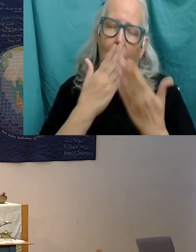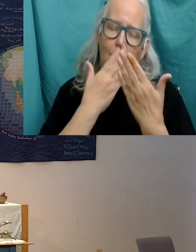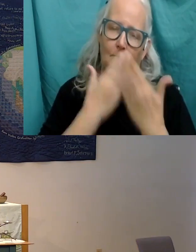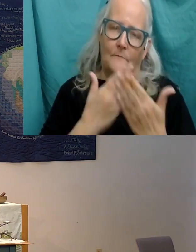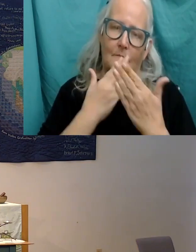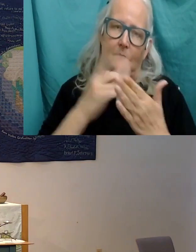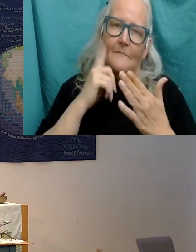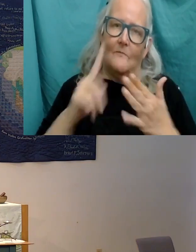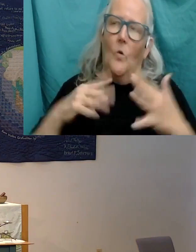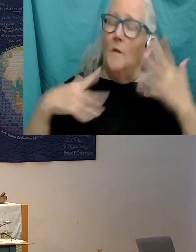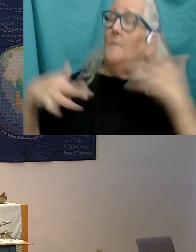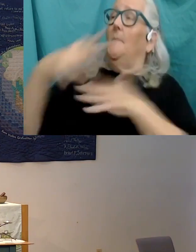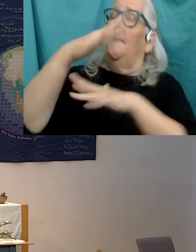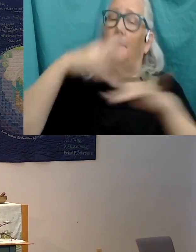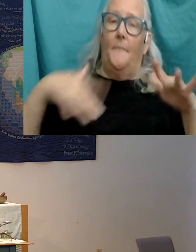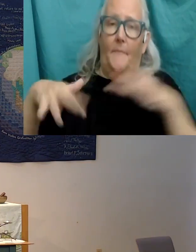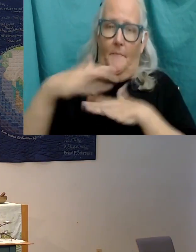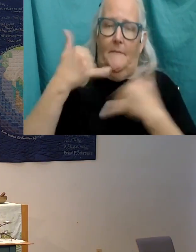all around us.